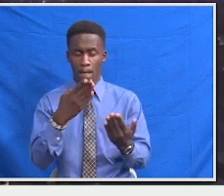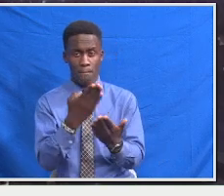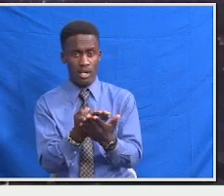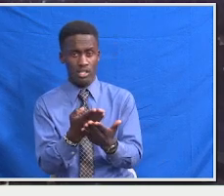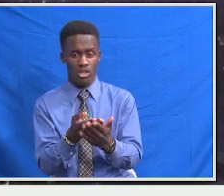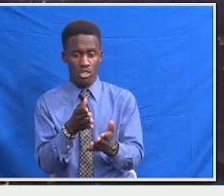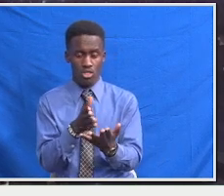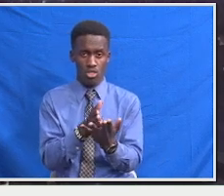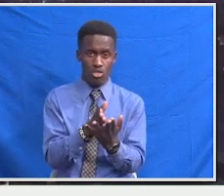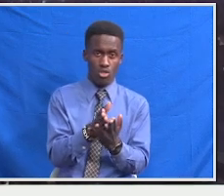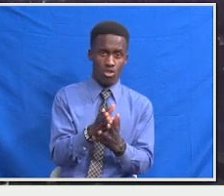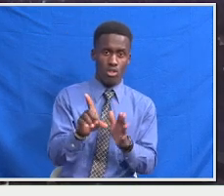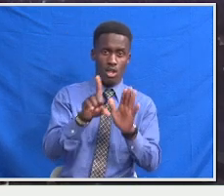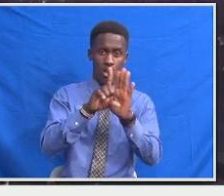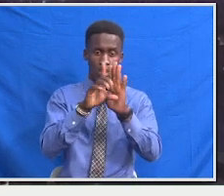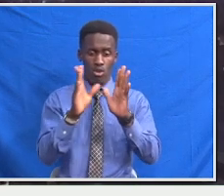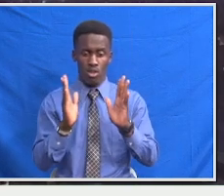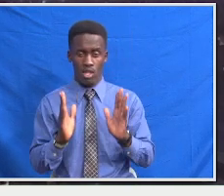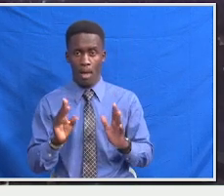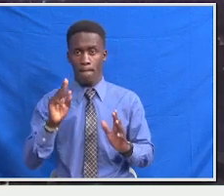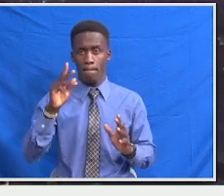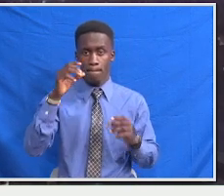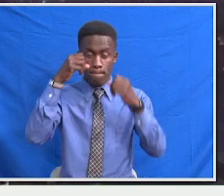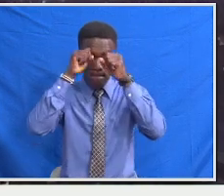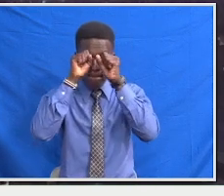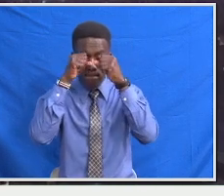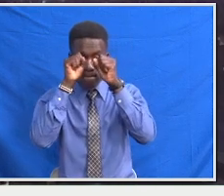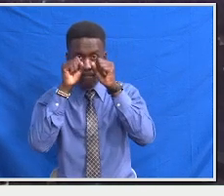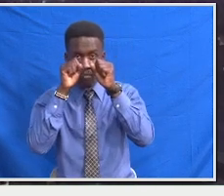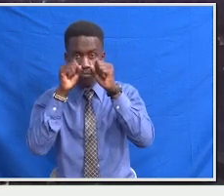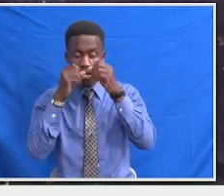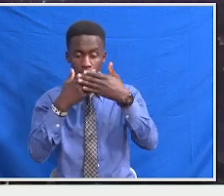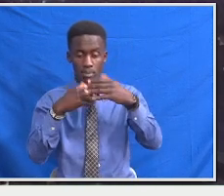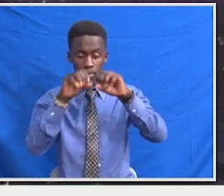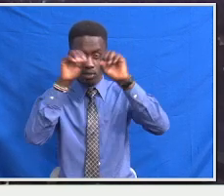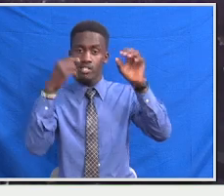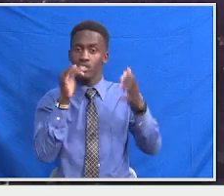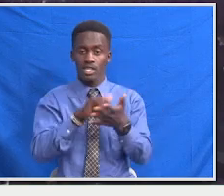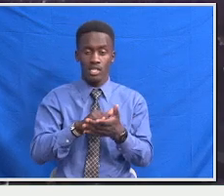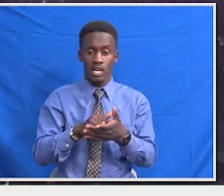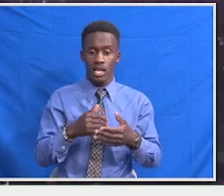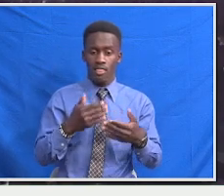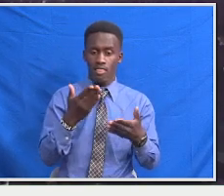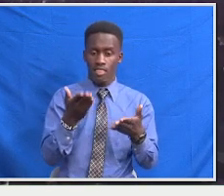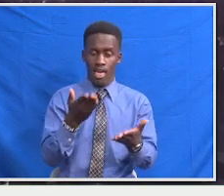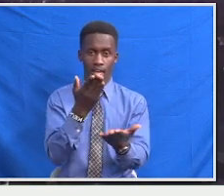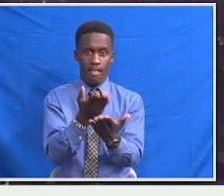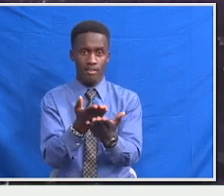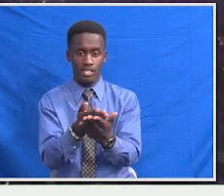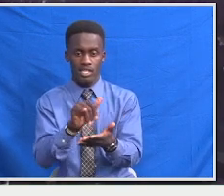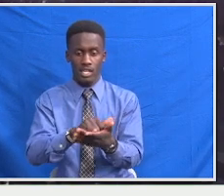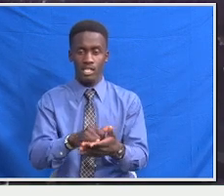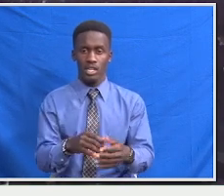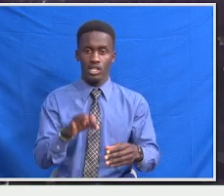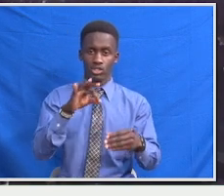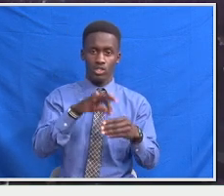lead counsel, Paul Muite, the Deputy President argues that there was no proof that he was elected under a presidential